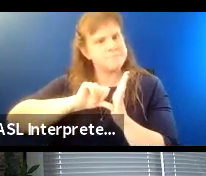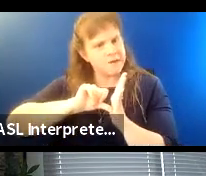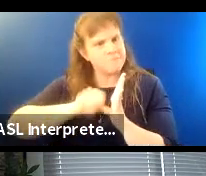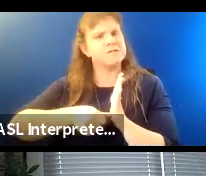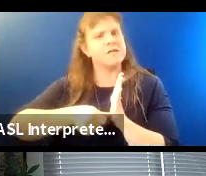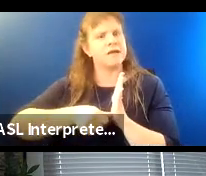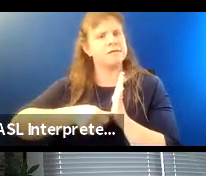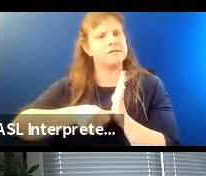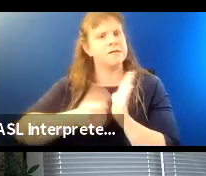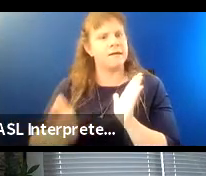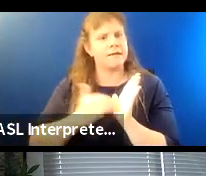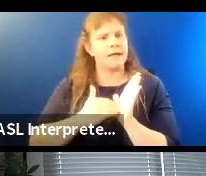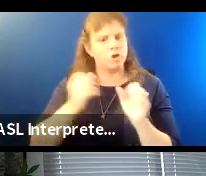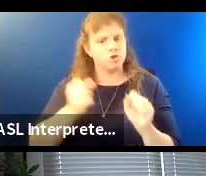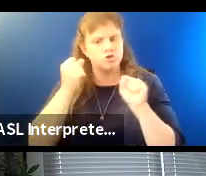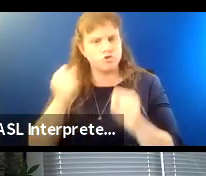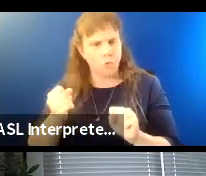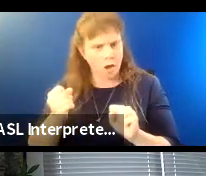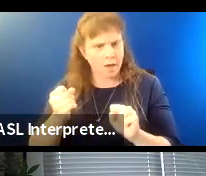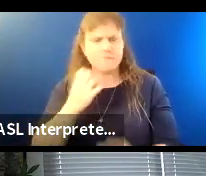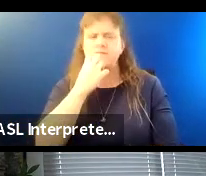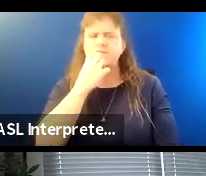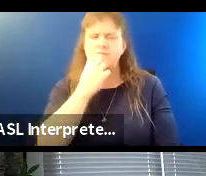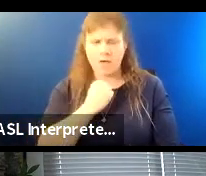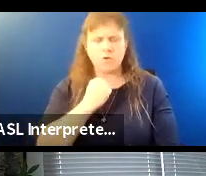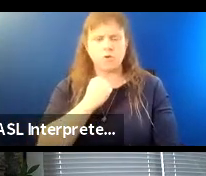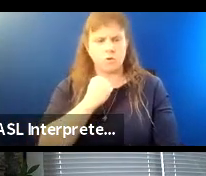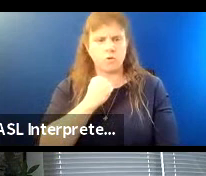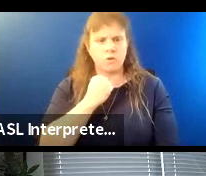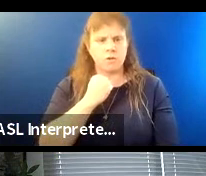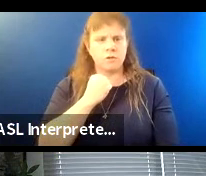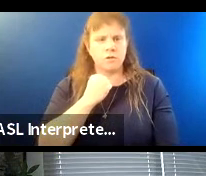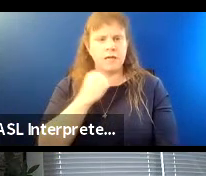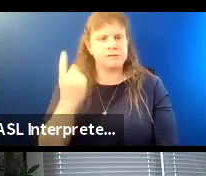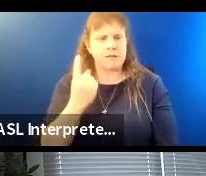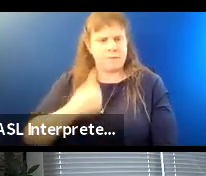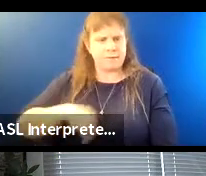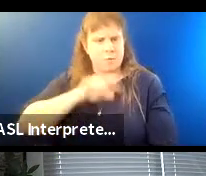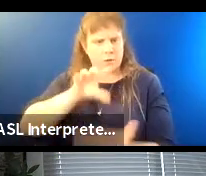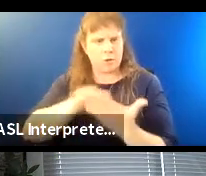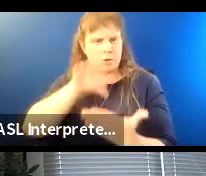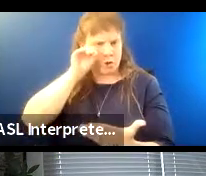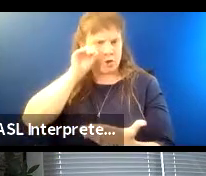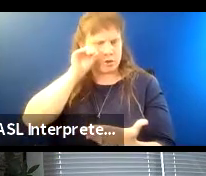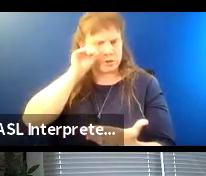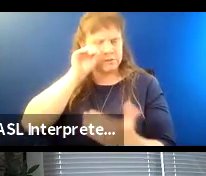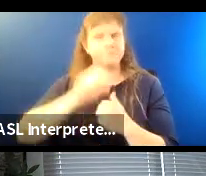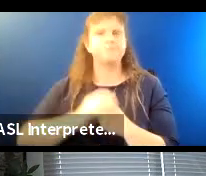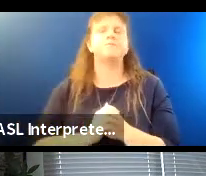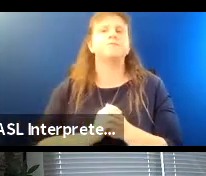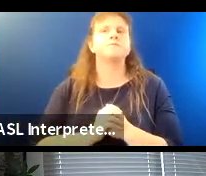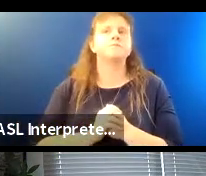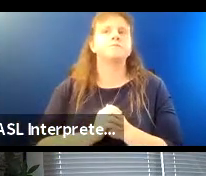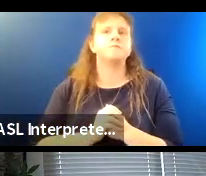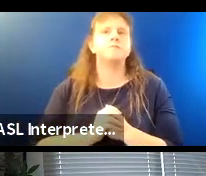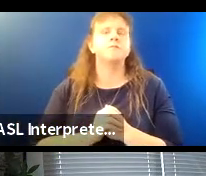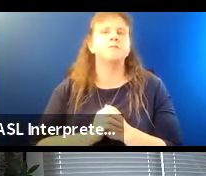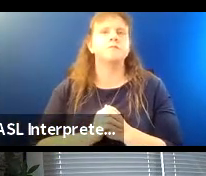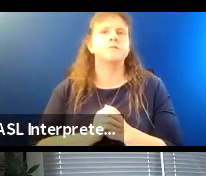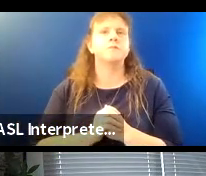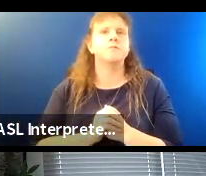strong value, lesson, and learning for us is the need